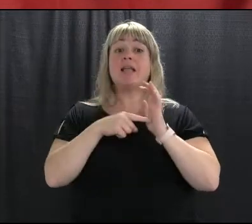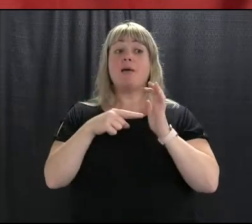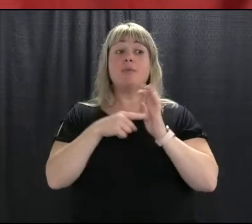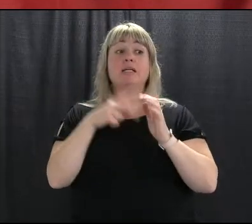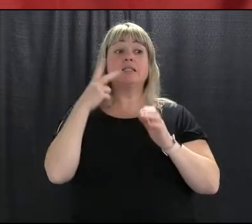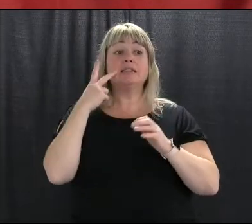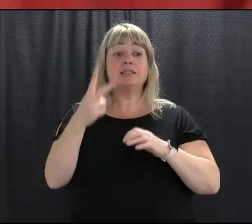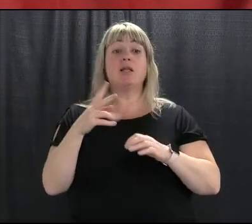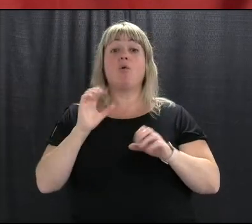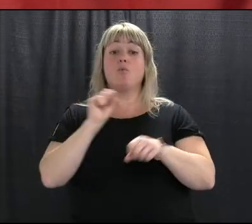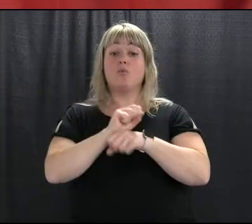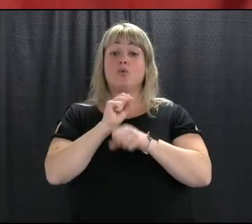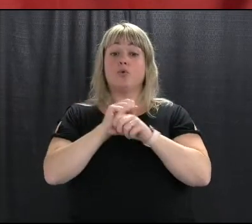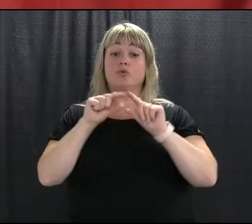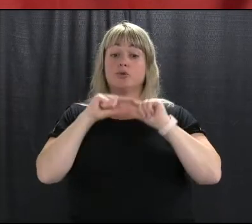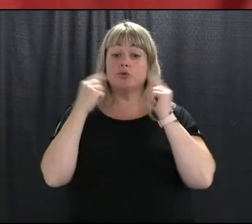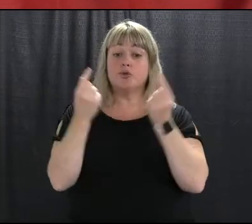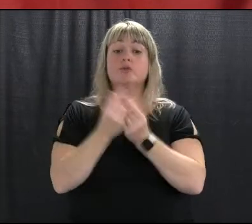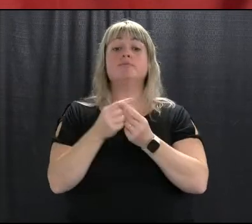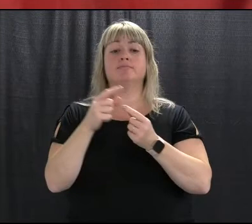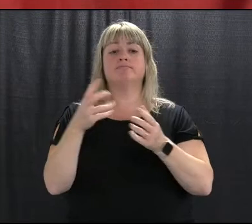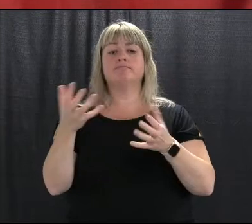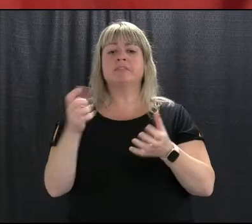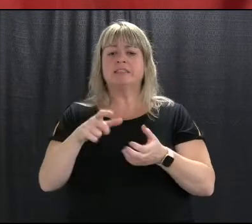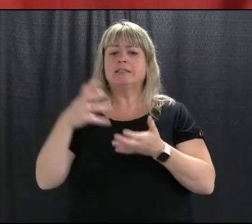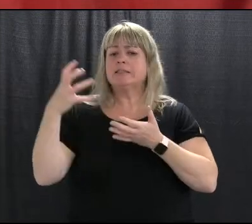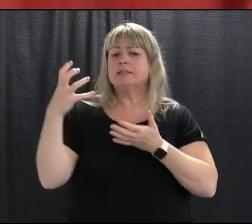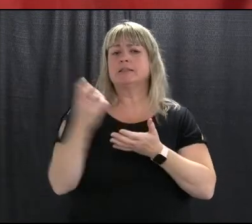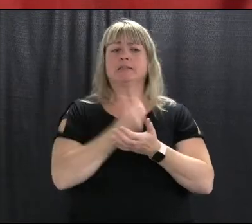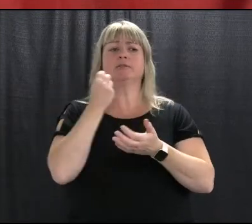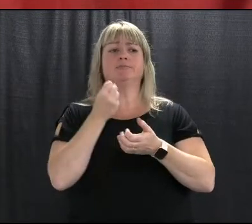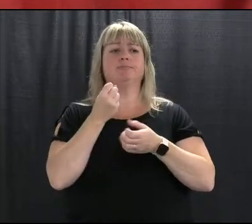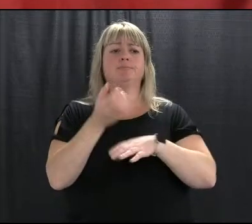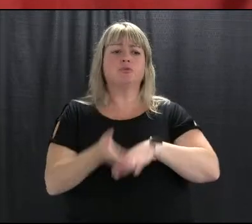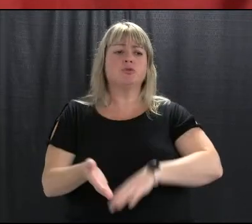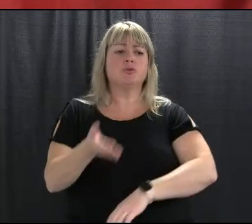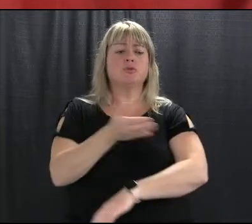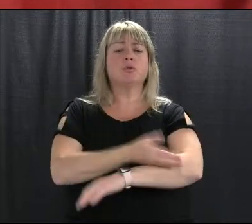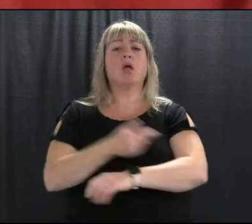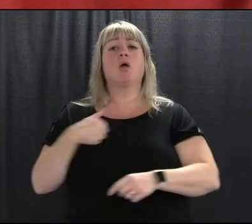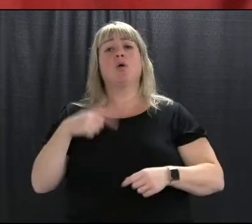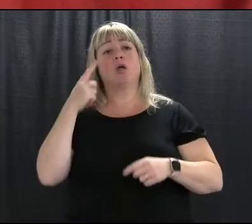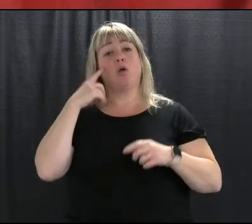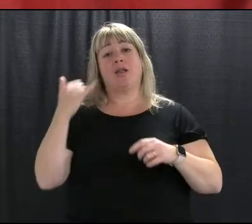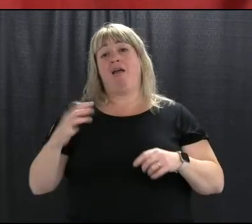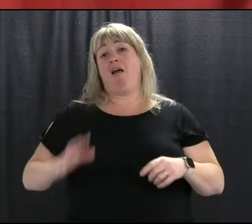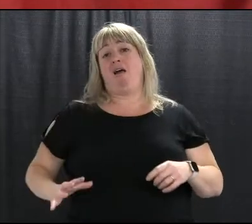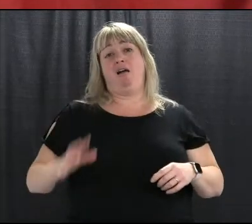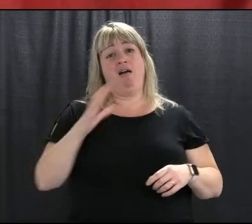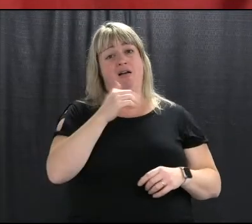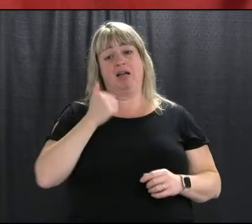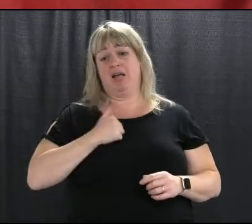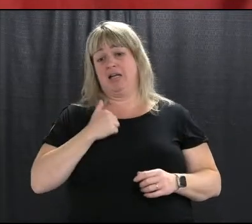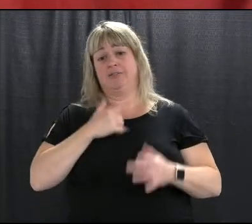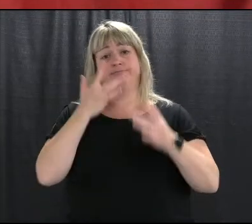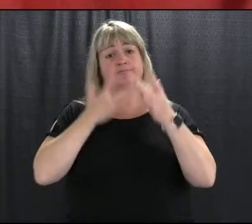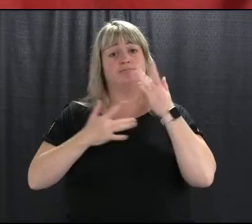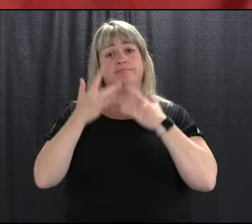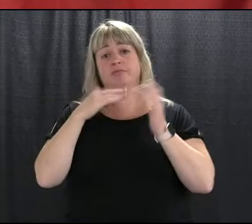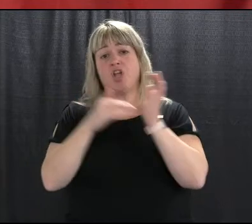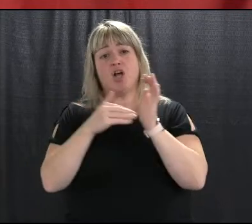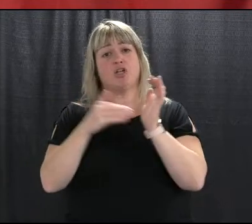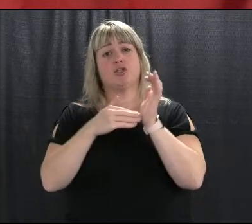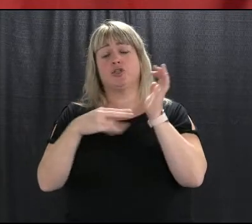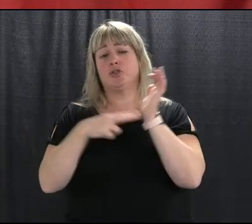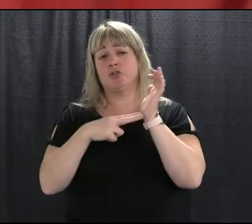to maximizing our workforce, are very familiar. We know that staffing is a global challenge, and Newfoundland and Labrador Health